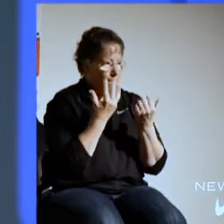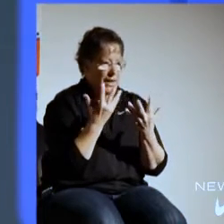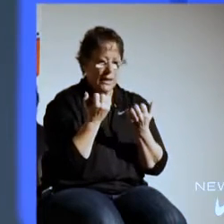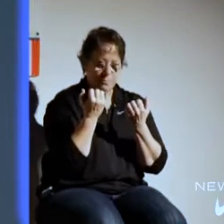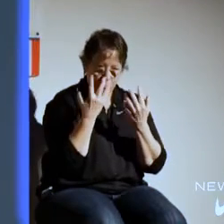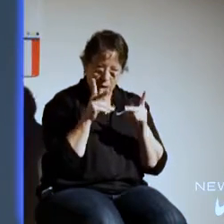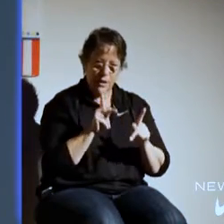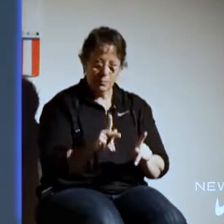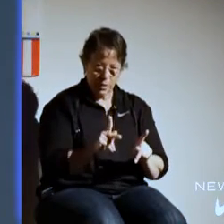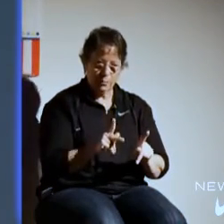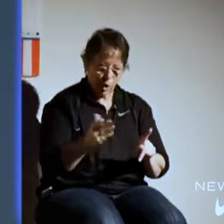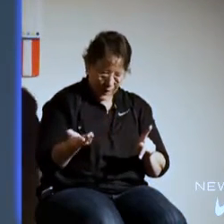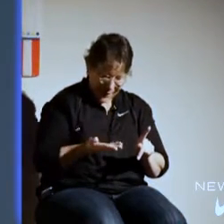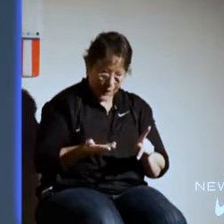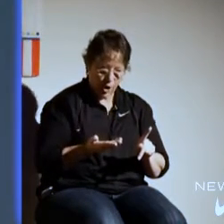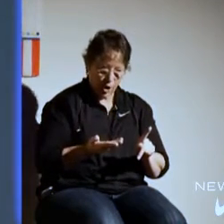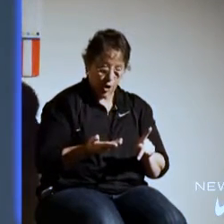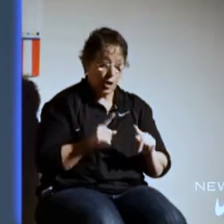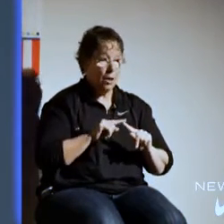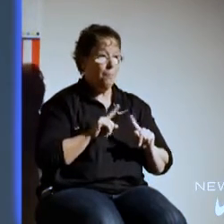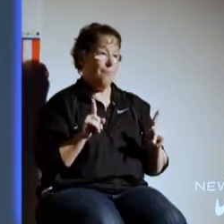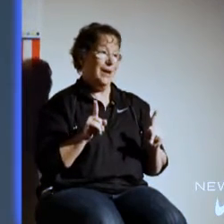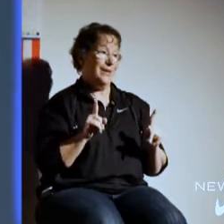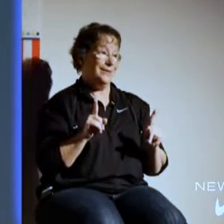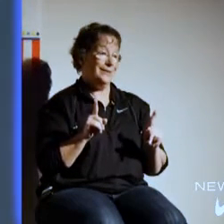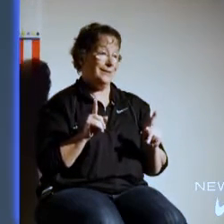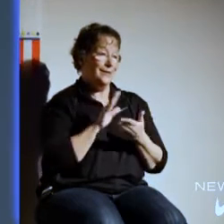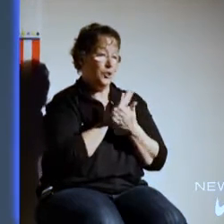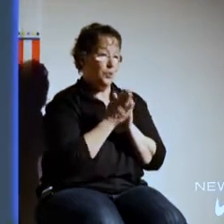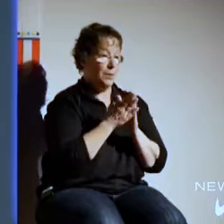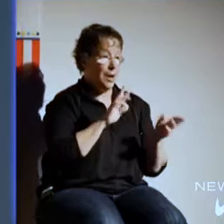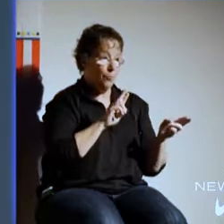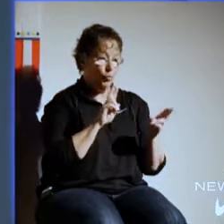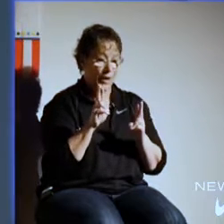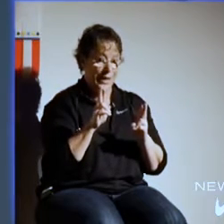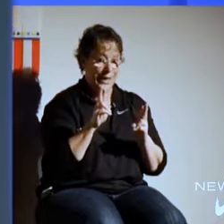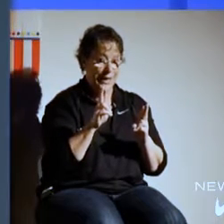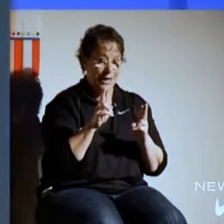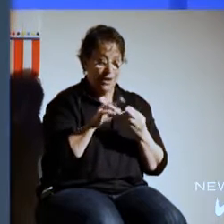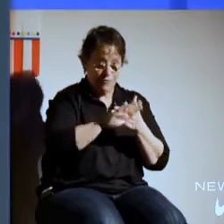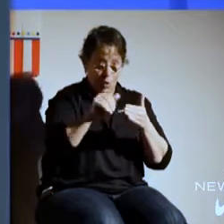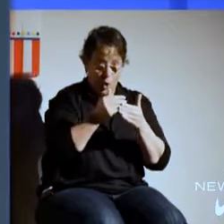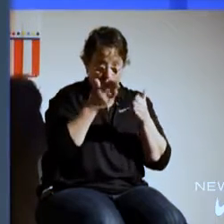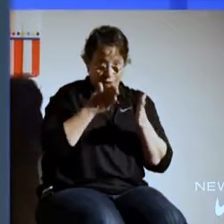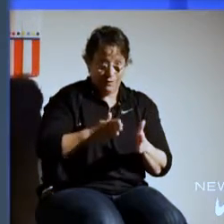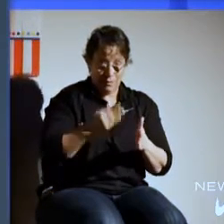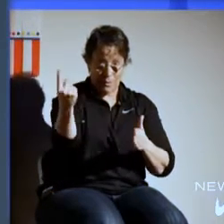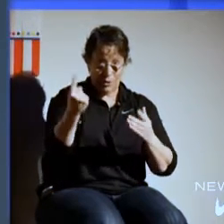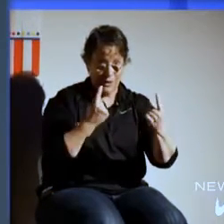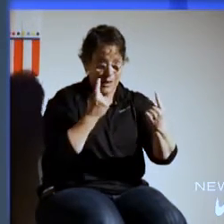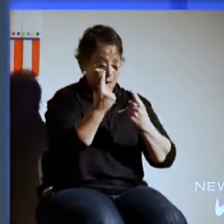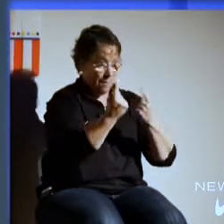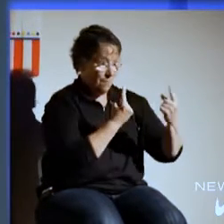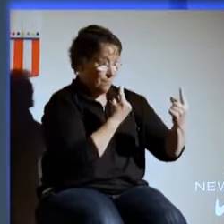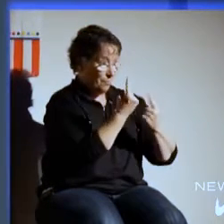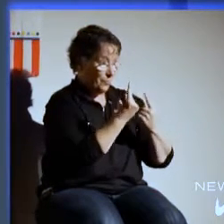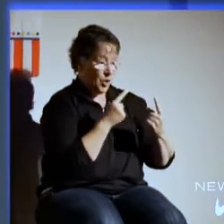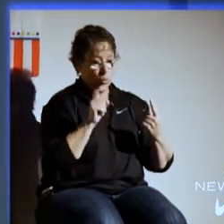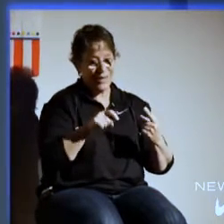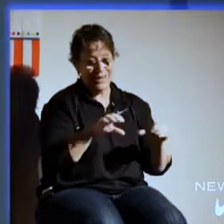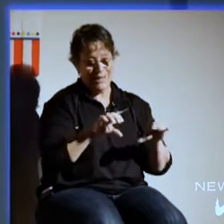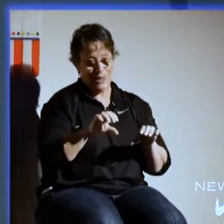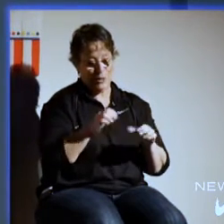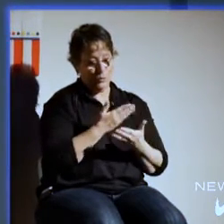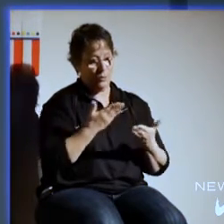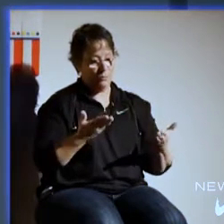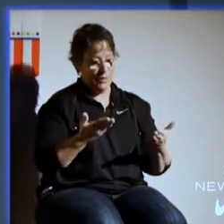people. But in order for us to be ready to receive those people, we need to do some things practically.